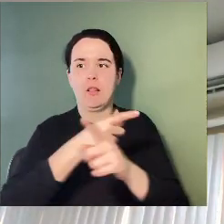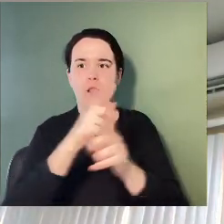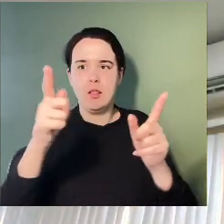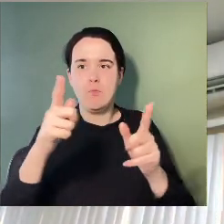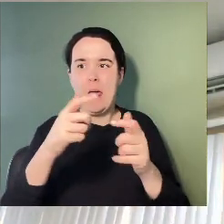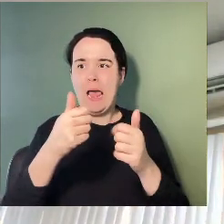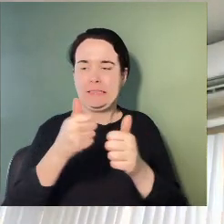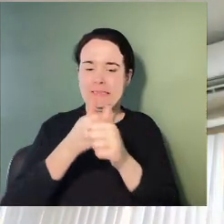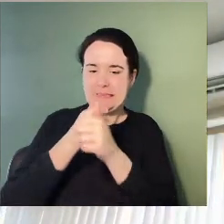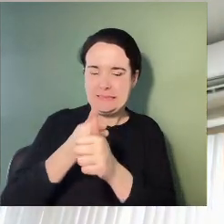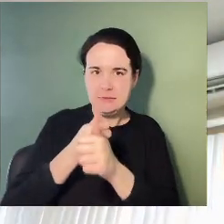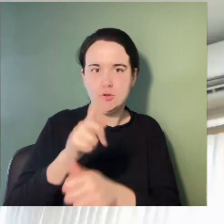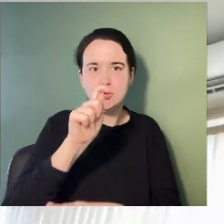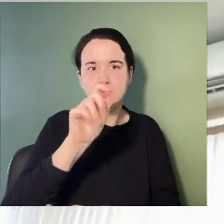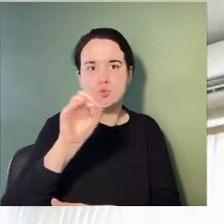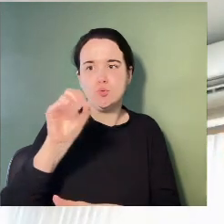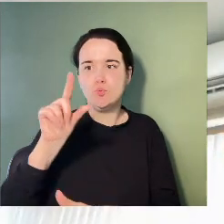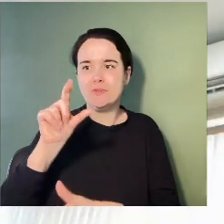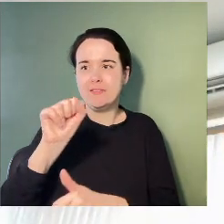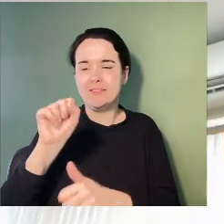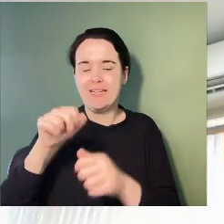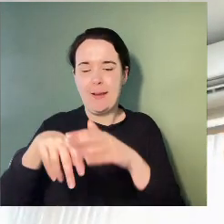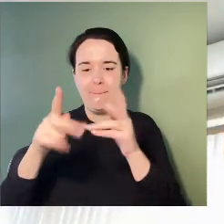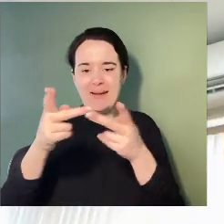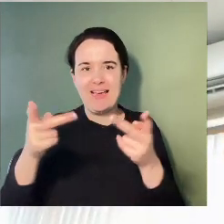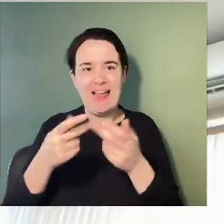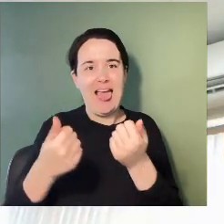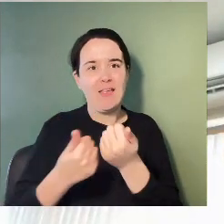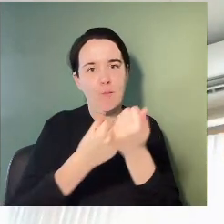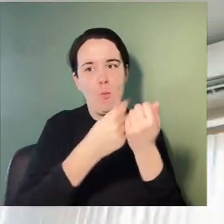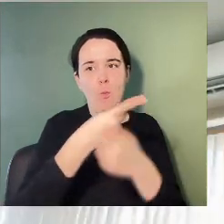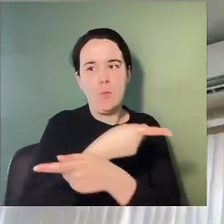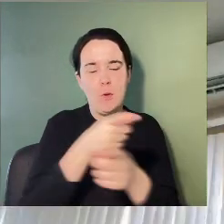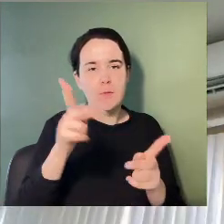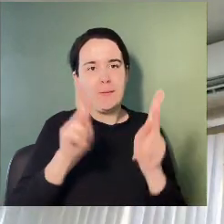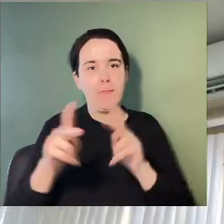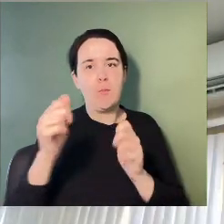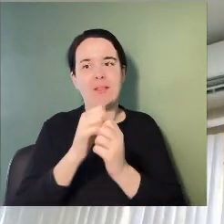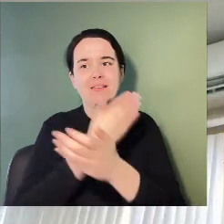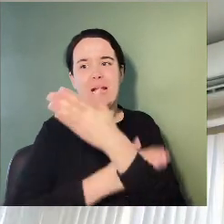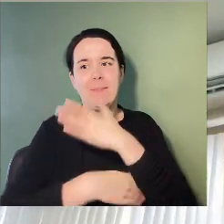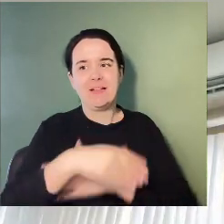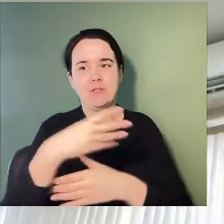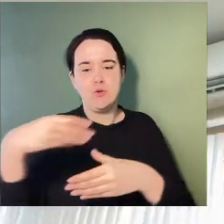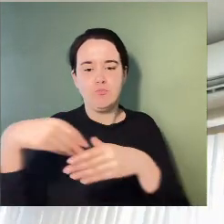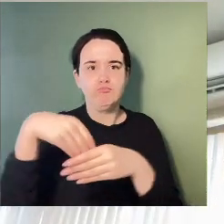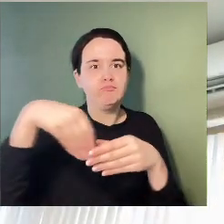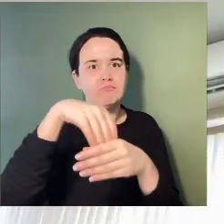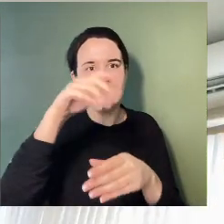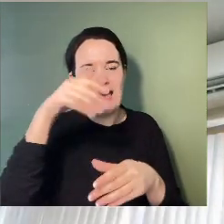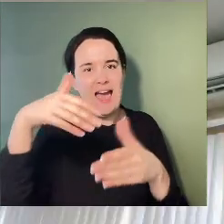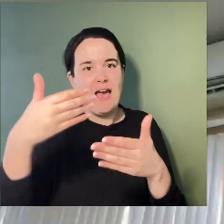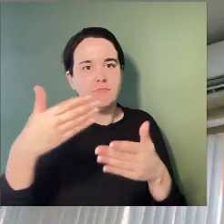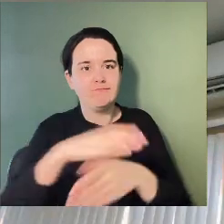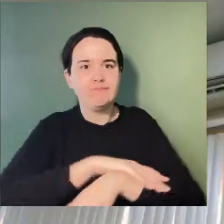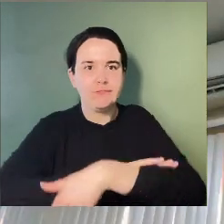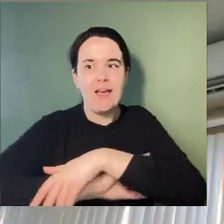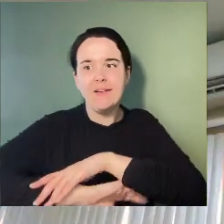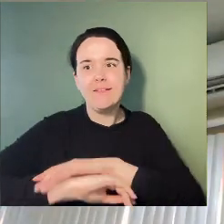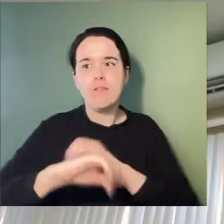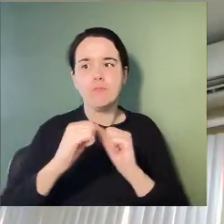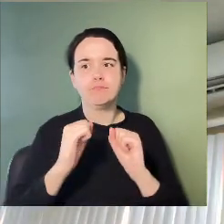place that can help people with disabilities to participate actively in the process. For example, during